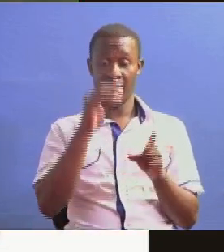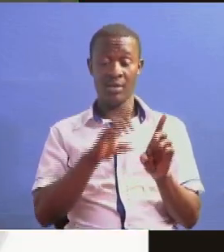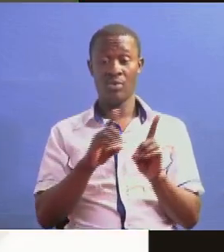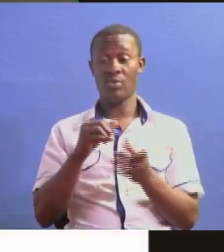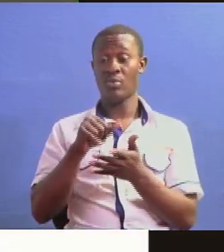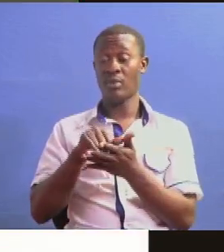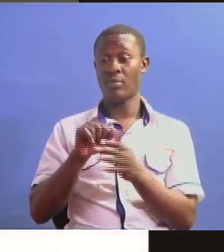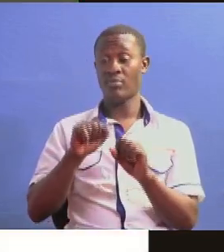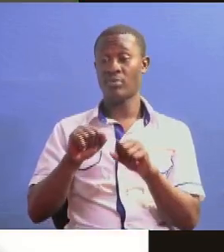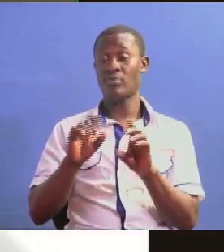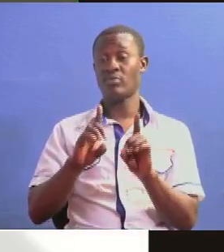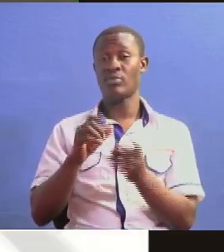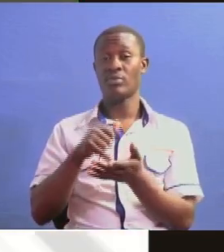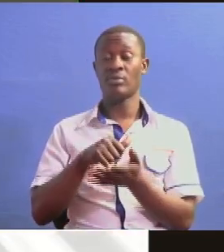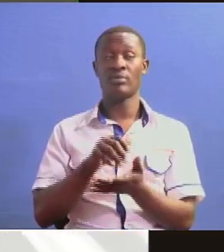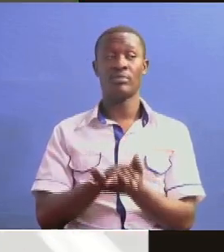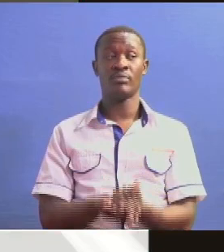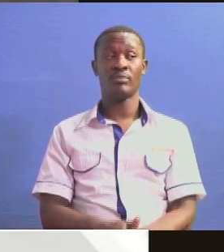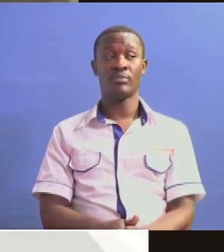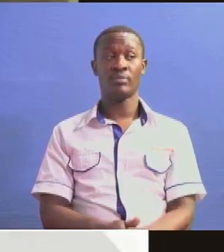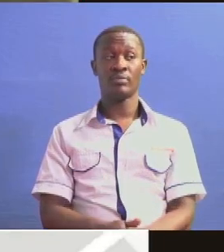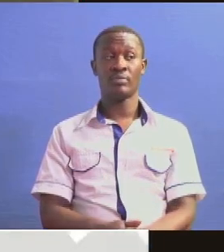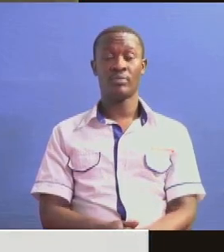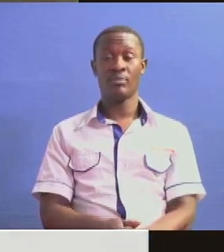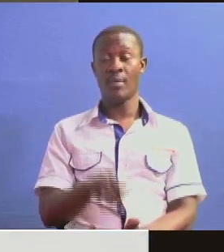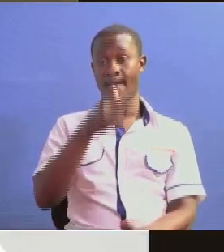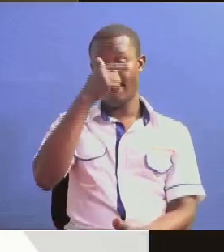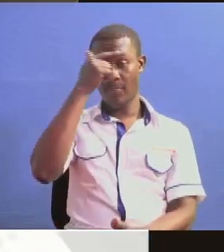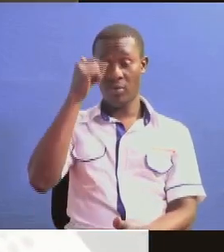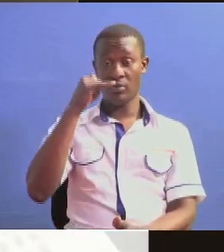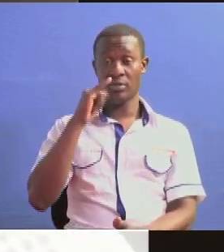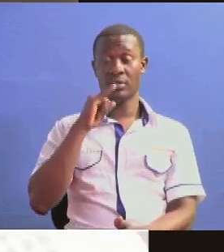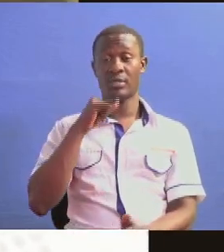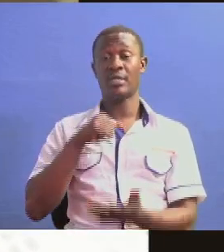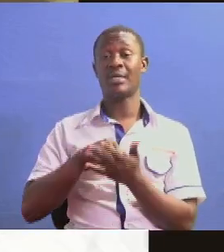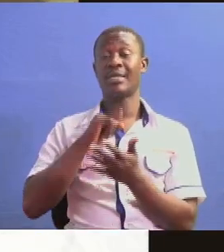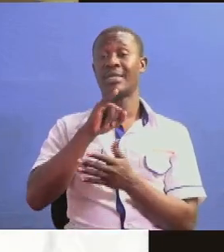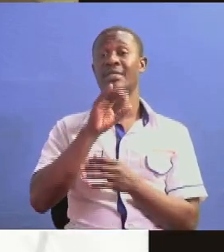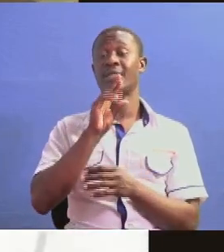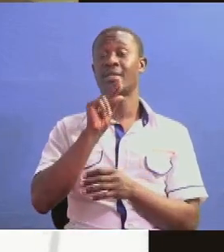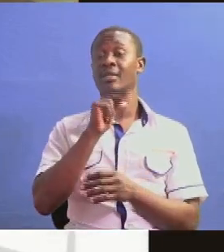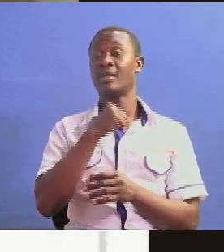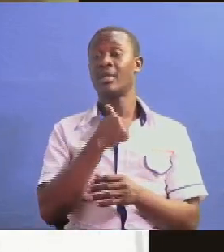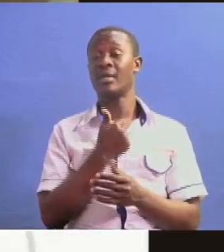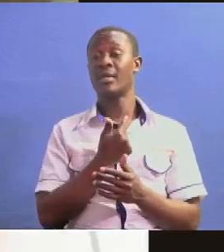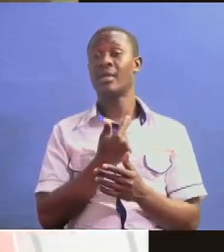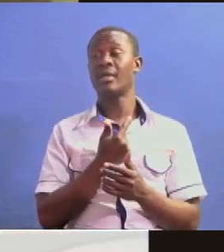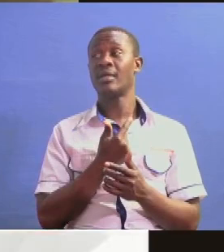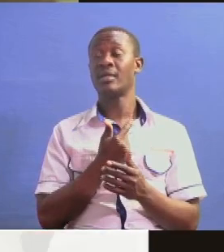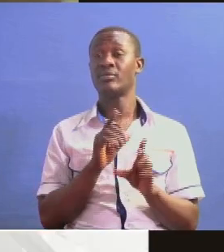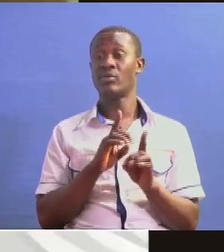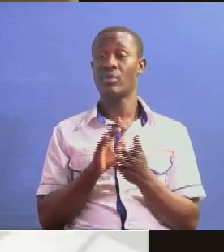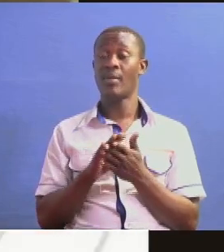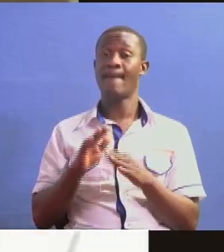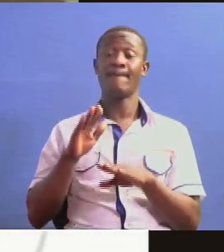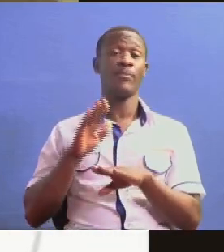it. Okay. Because it is not, a learner should do it perfectly at the